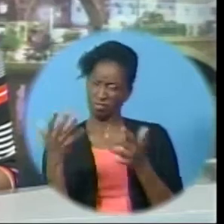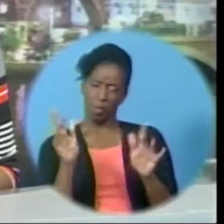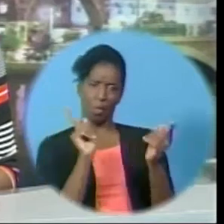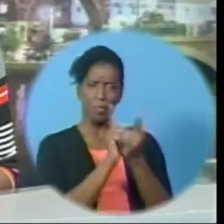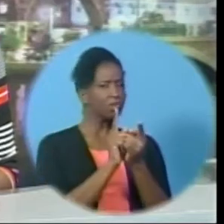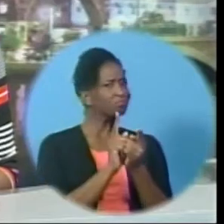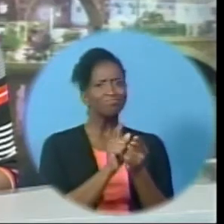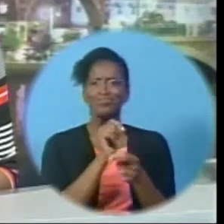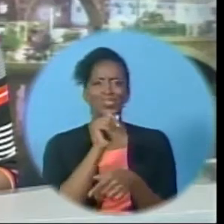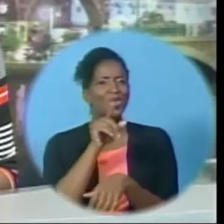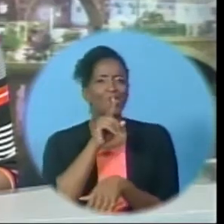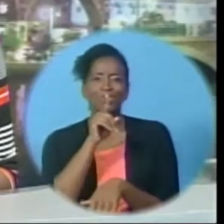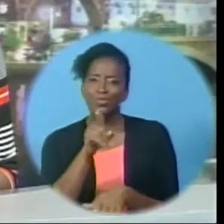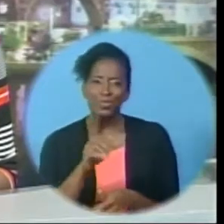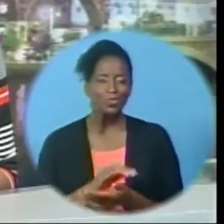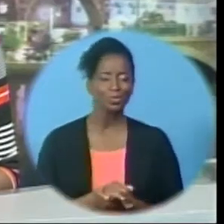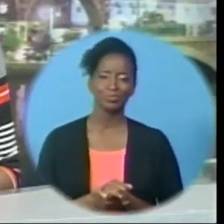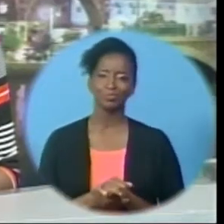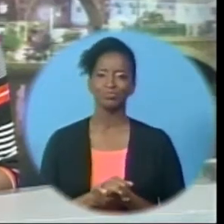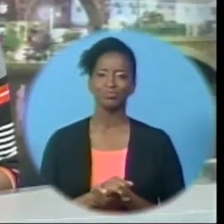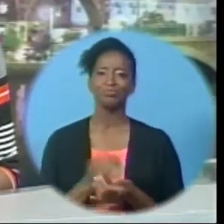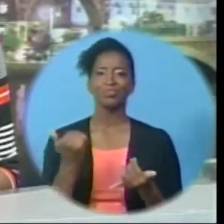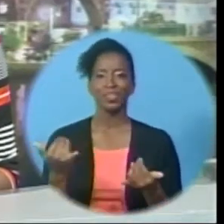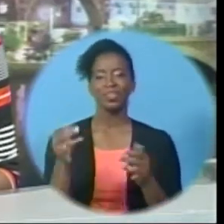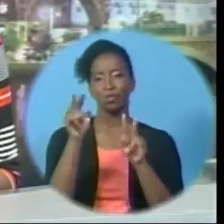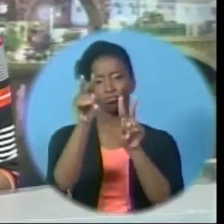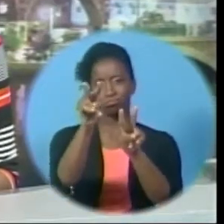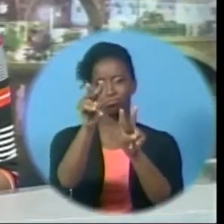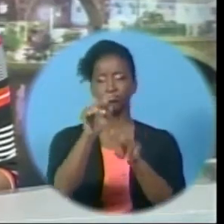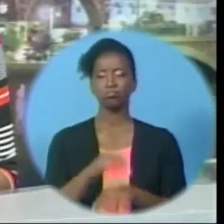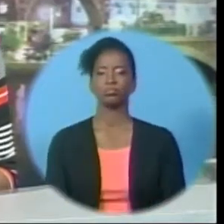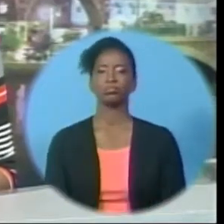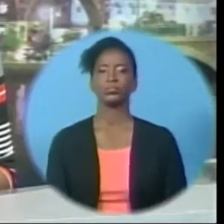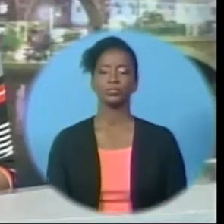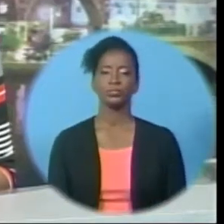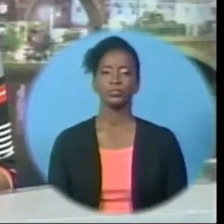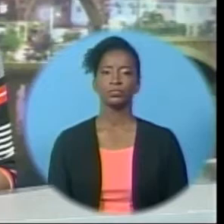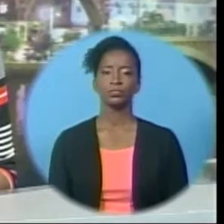National Social Responsibility Levy. Ryan Broom has that story.